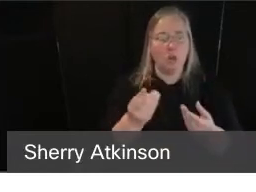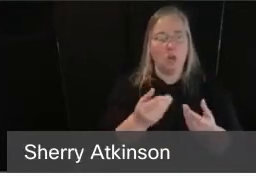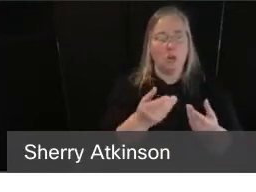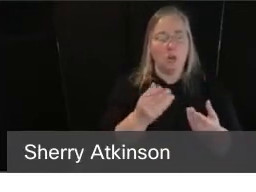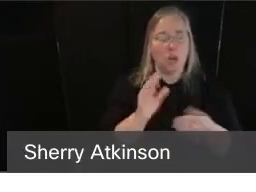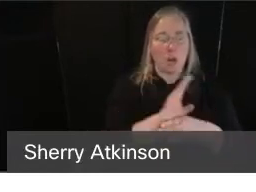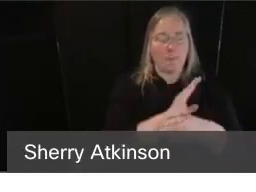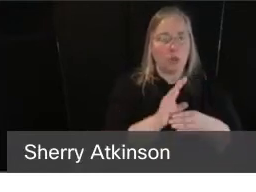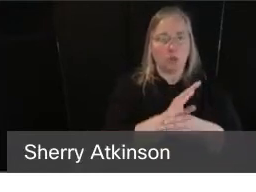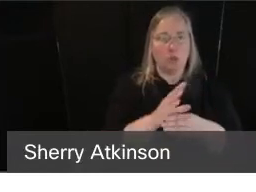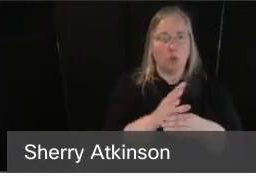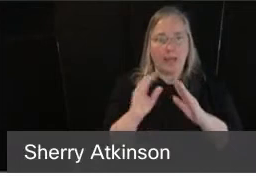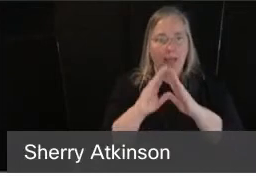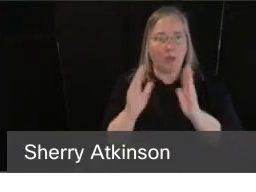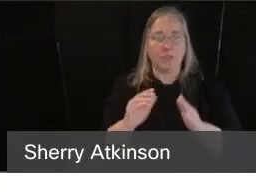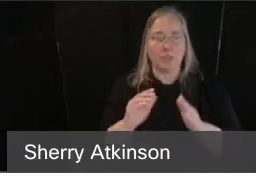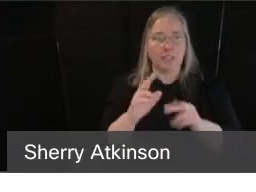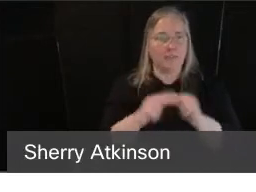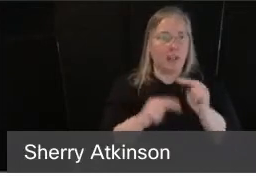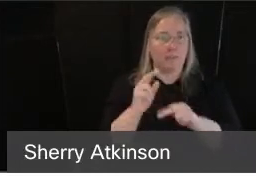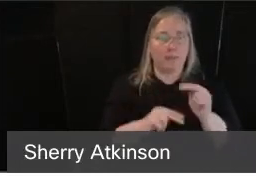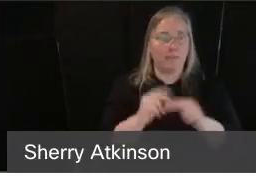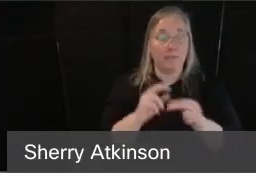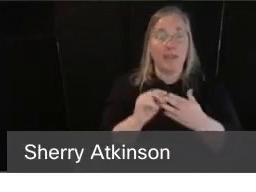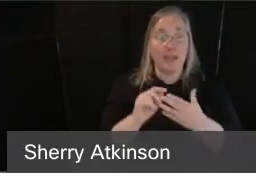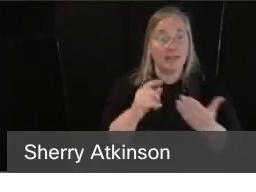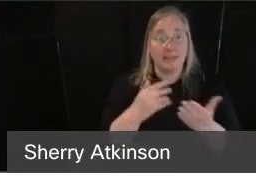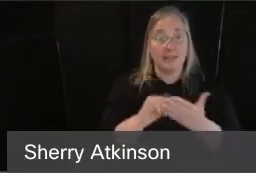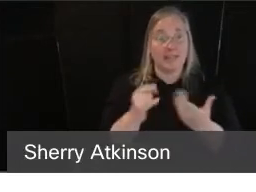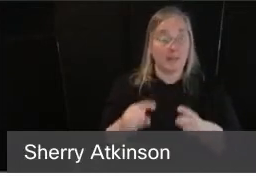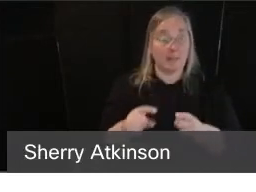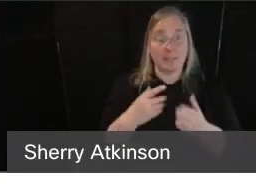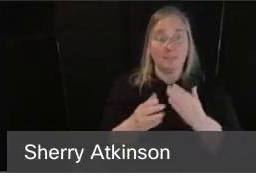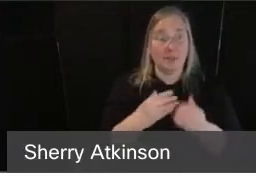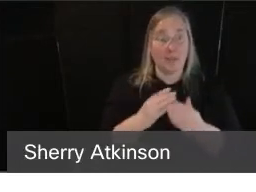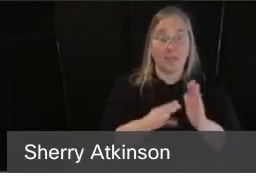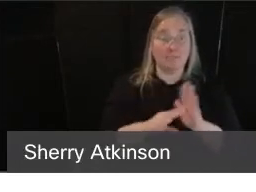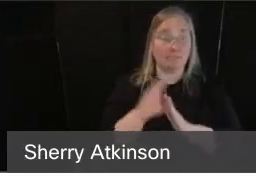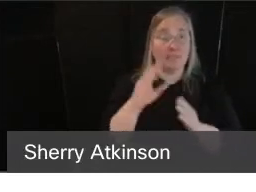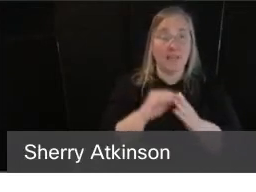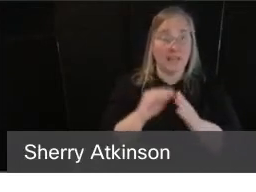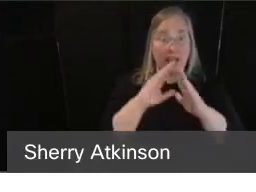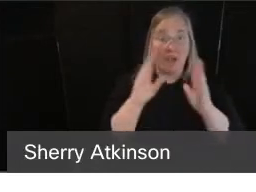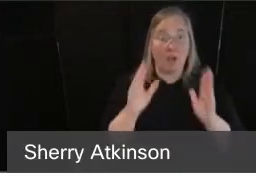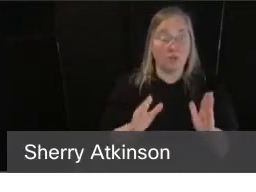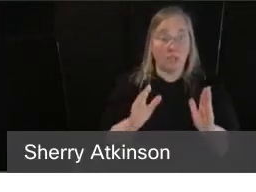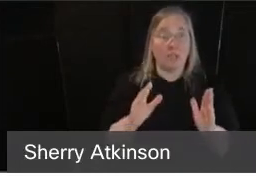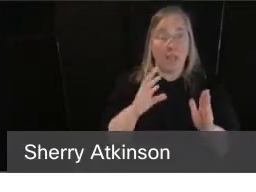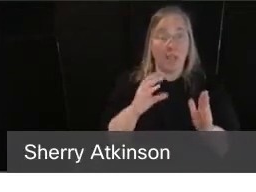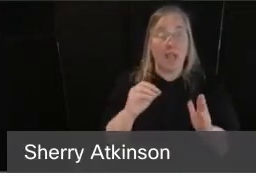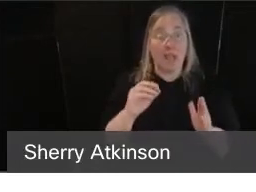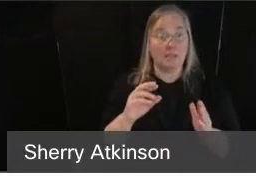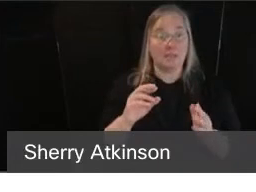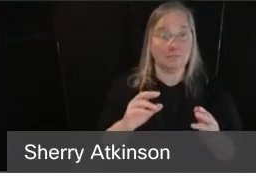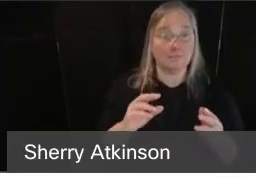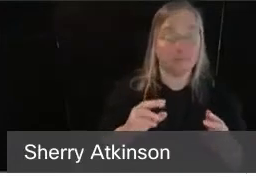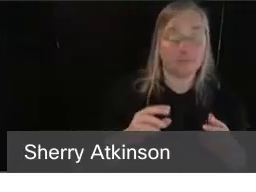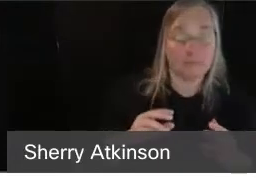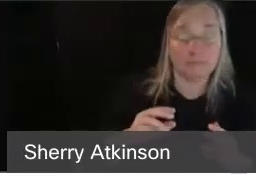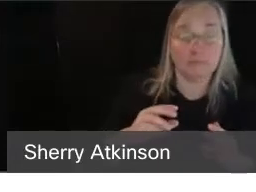hot national, state, regional, and local housing market. It's also happening in terms of the inventory declines in